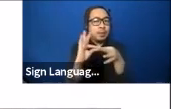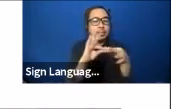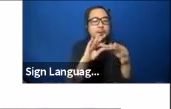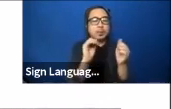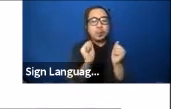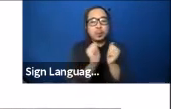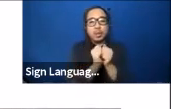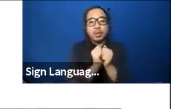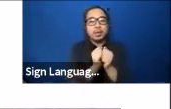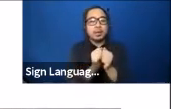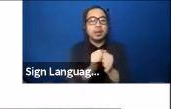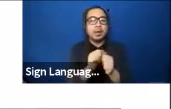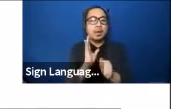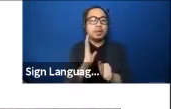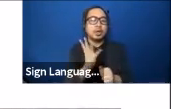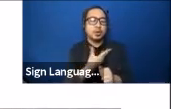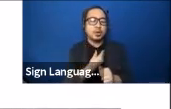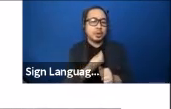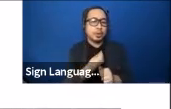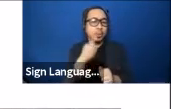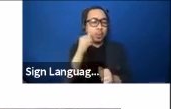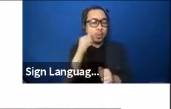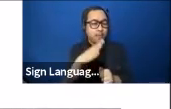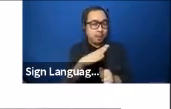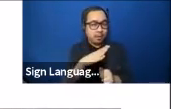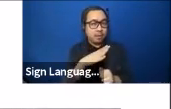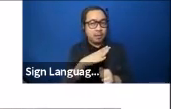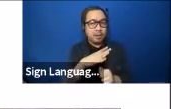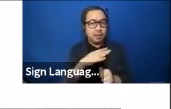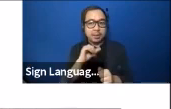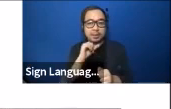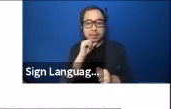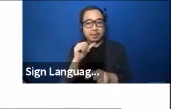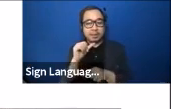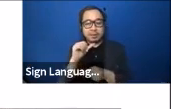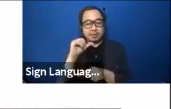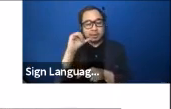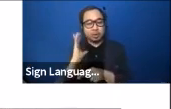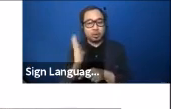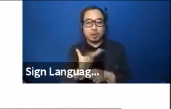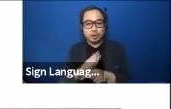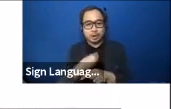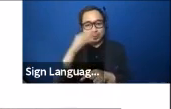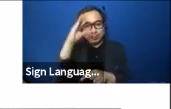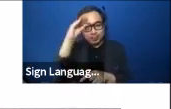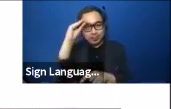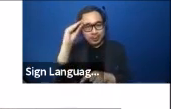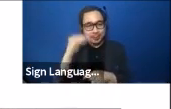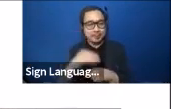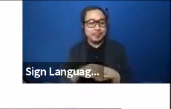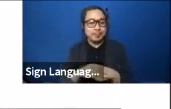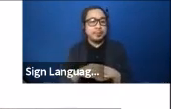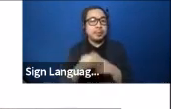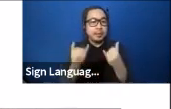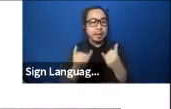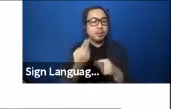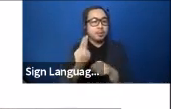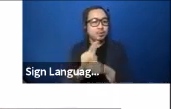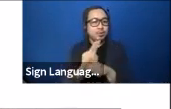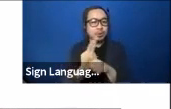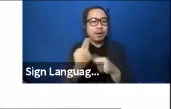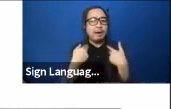women instead of men or women. And then we are using structured